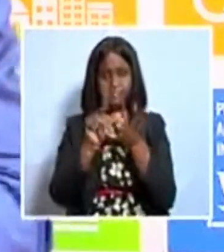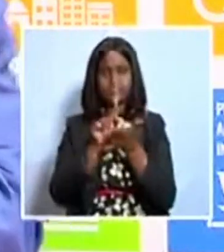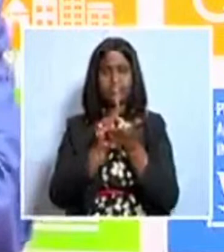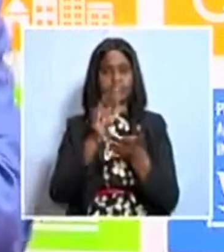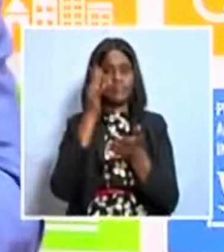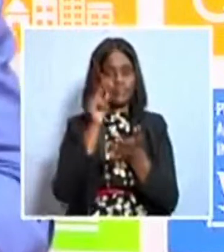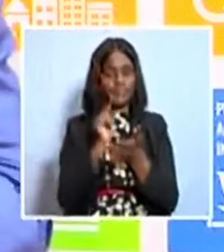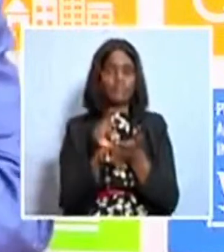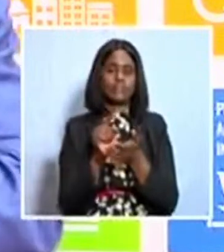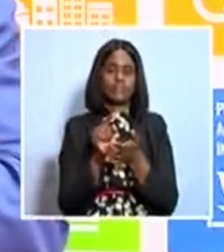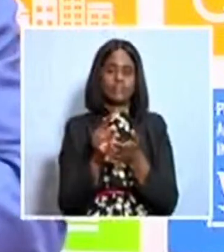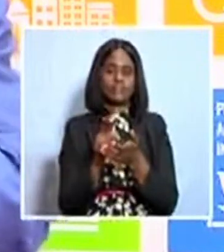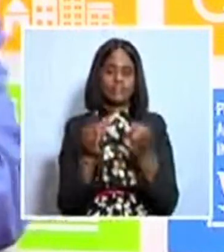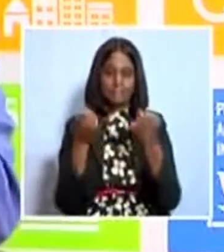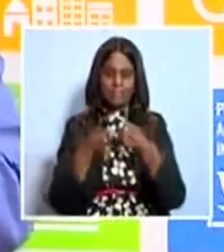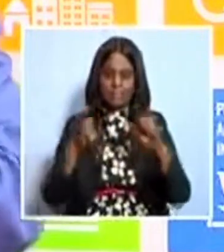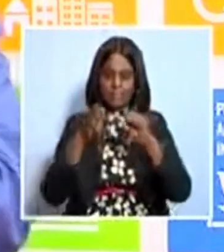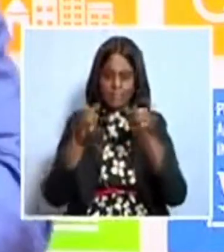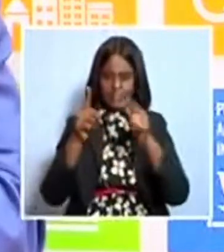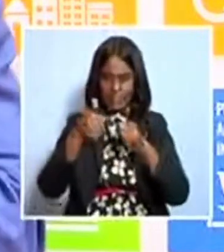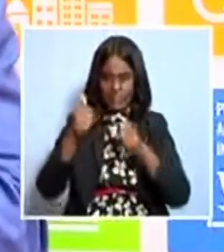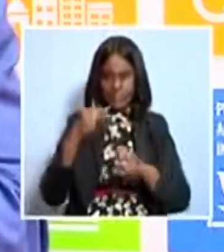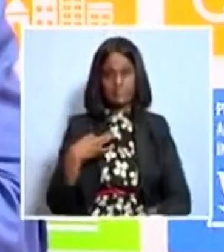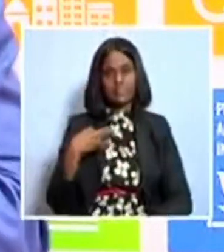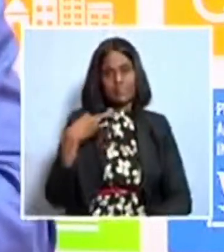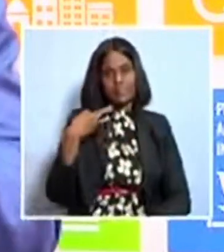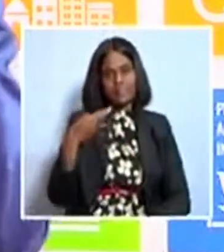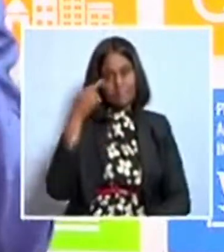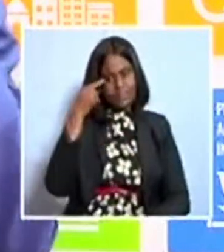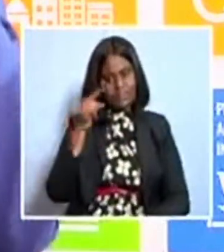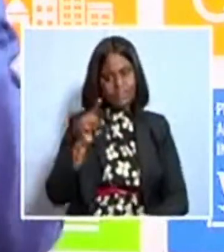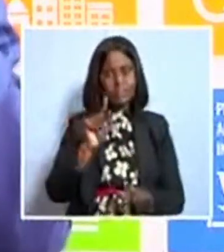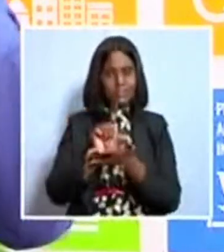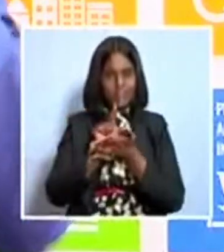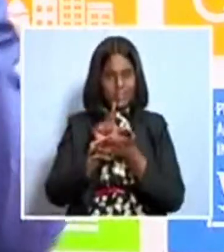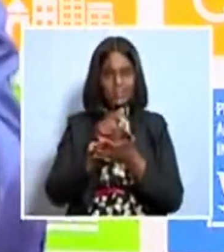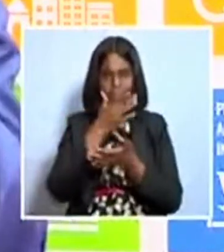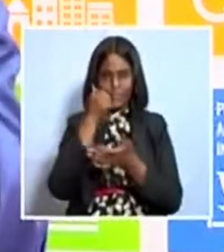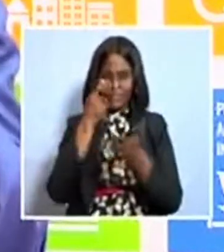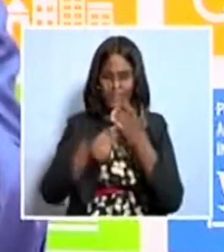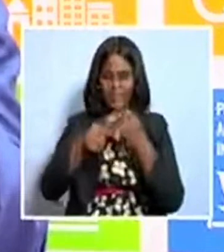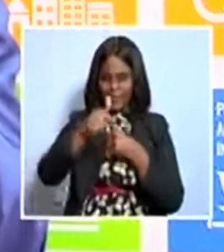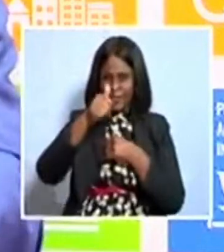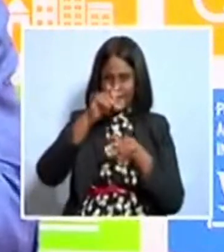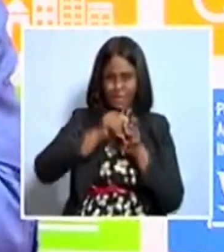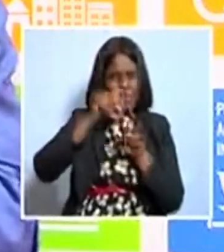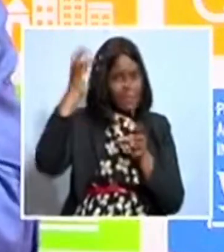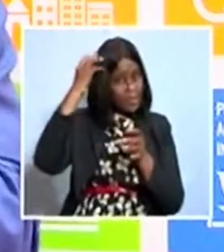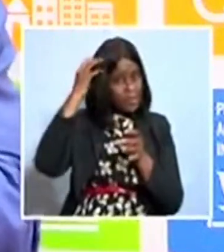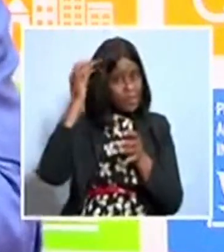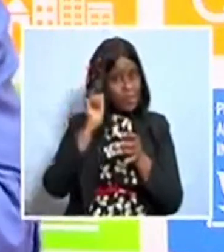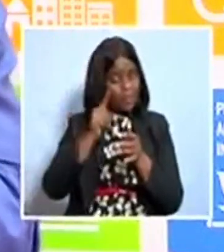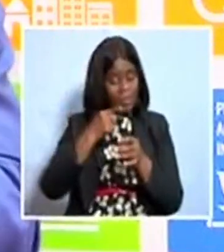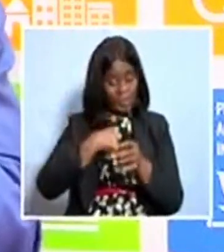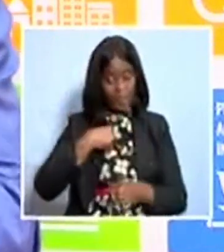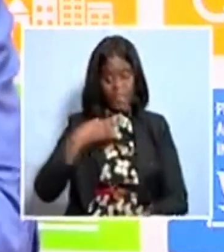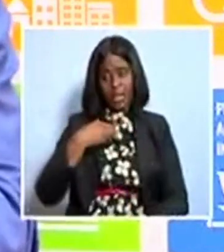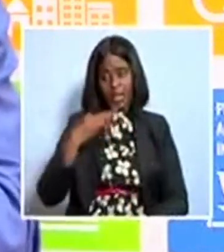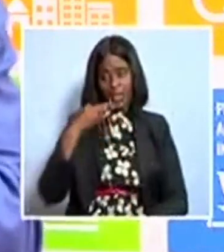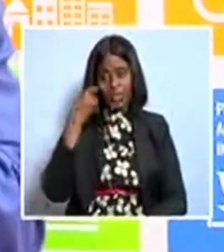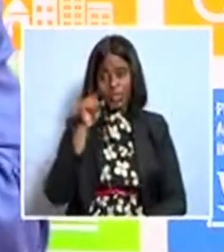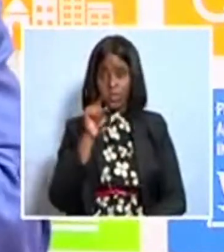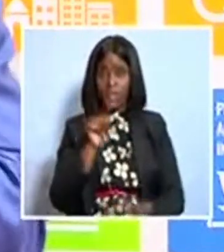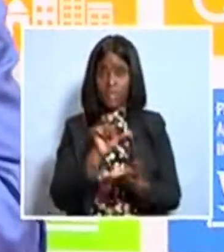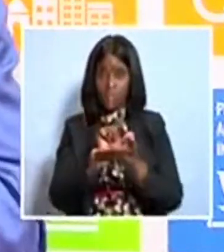course, even when they're applying for that loan, it should be built in their mindset that I'm applying for this